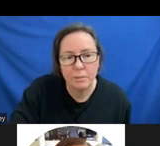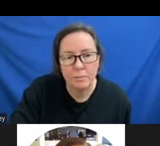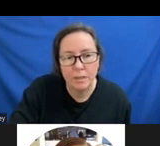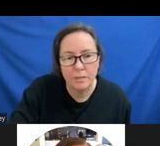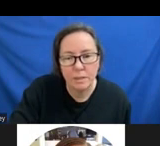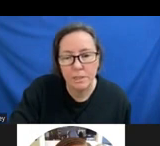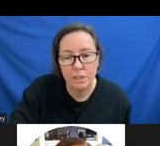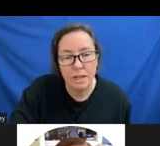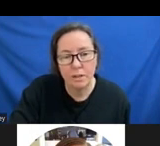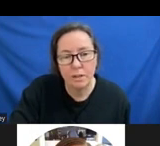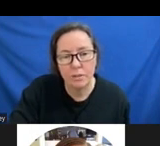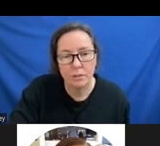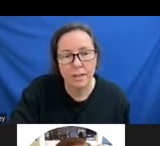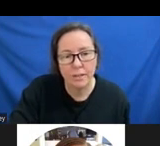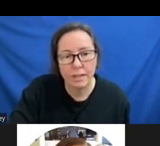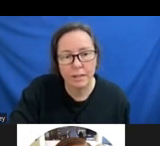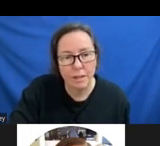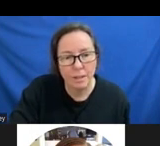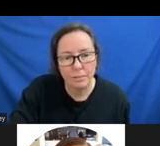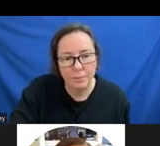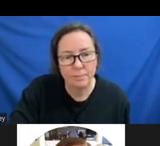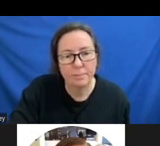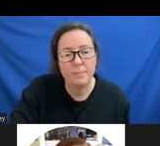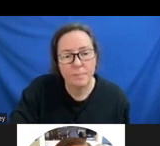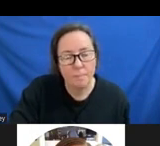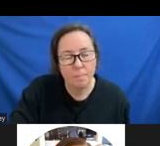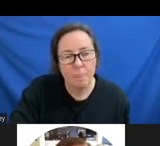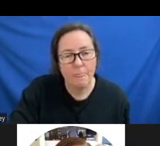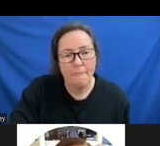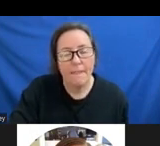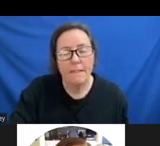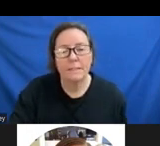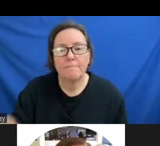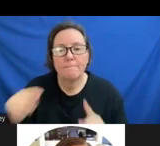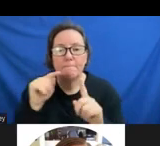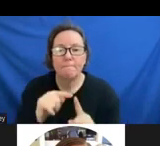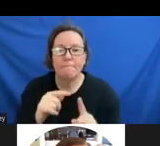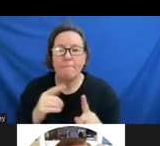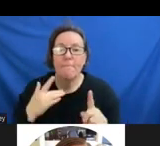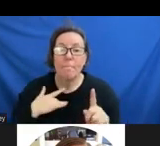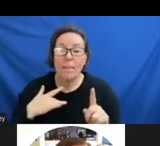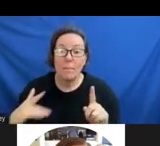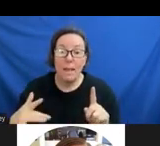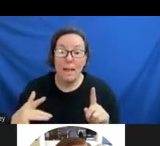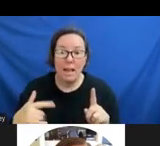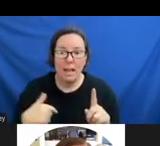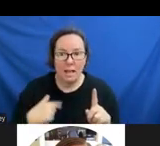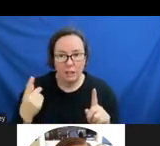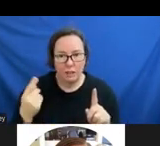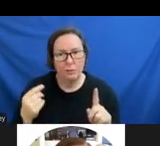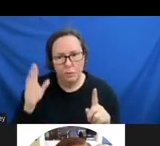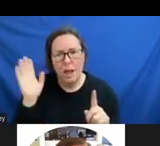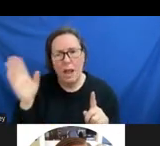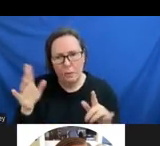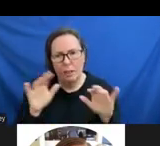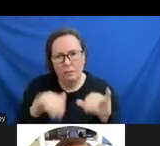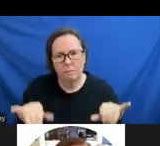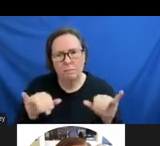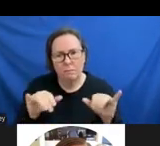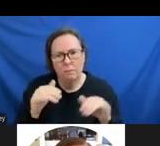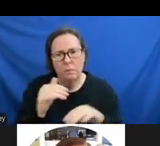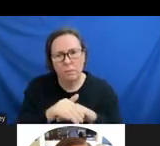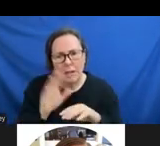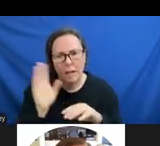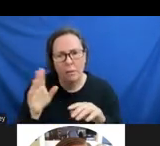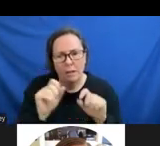that is going to be shared or I could get a copy of? Usually, what I do, and I will do this tonight, I